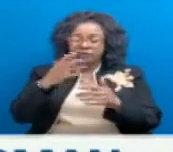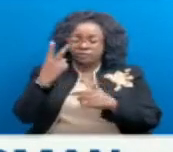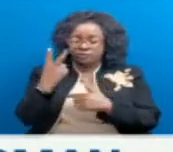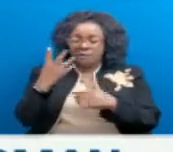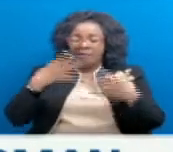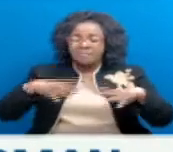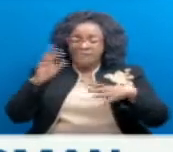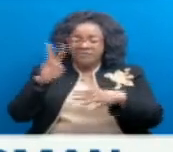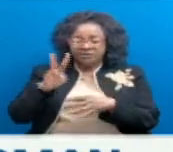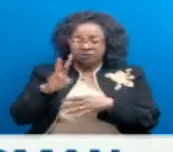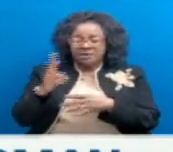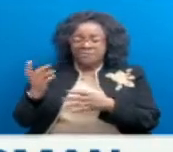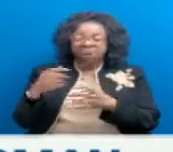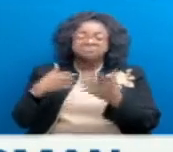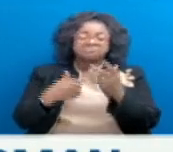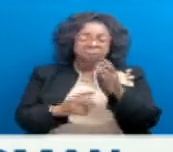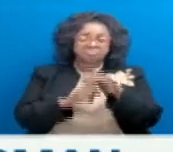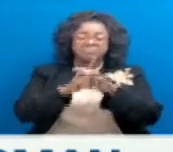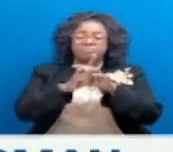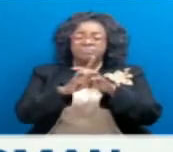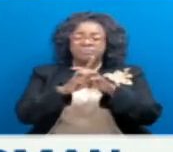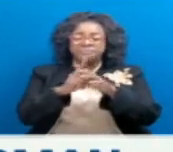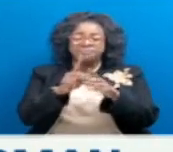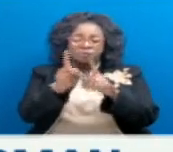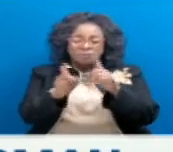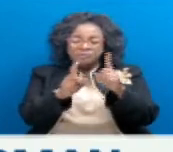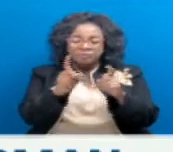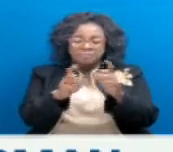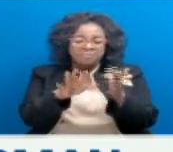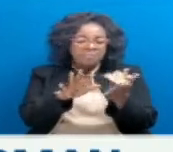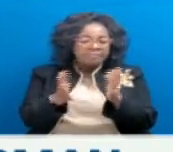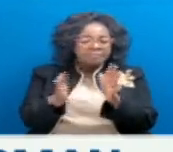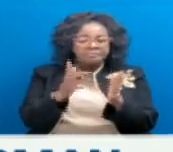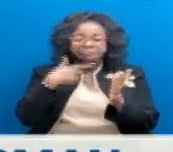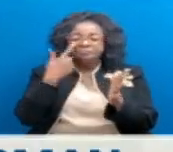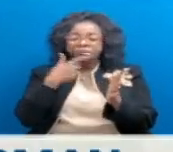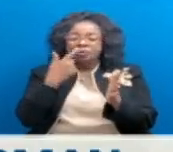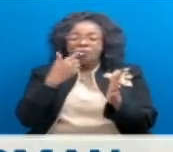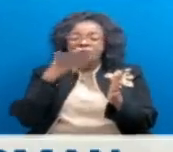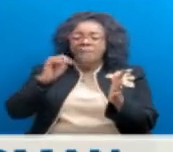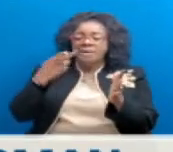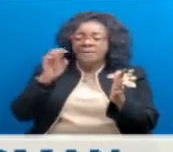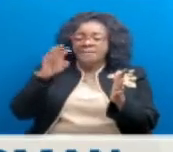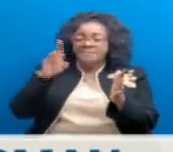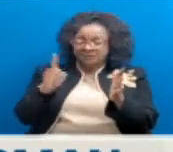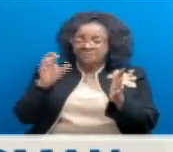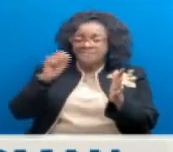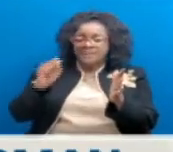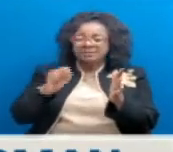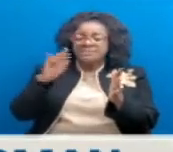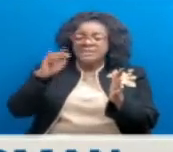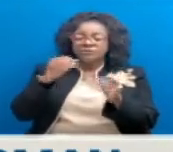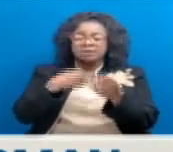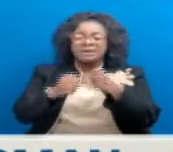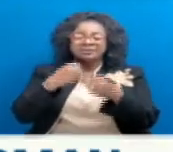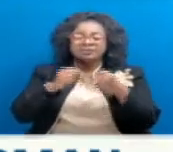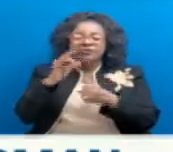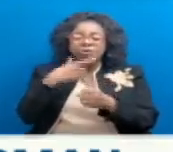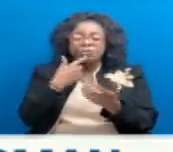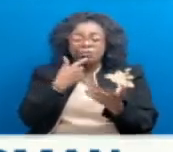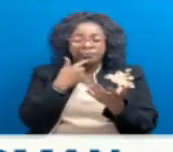nationals continues to hit the headlines, questions remain abound on who Mohamed Abdullahi Seamless Limited was acting on behalf